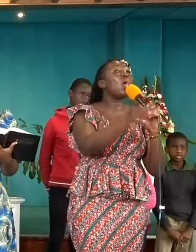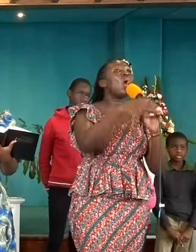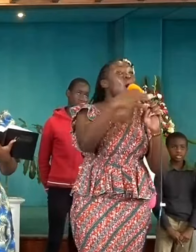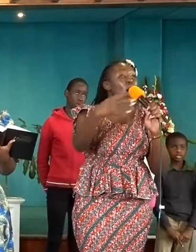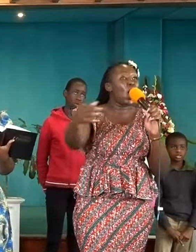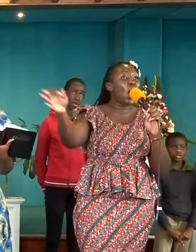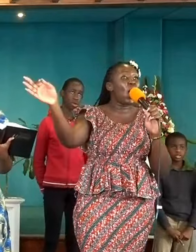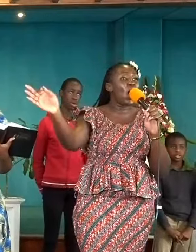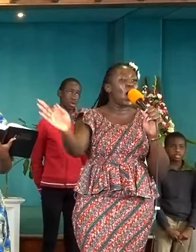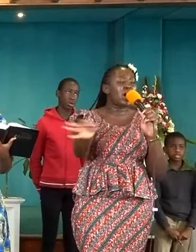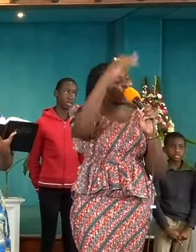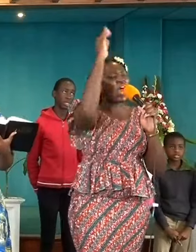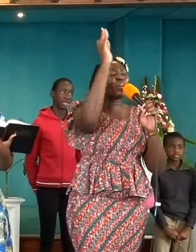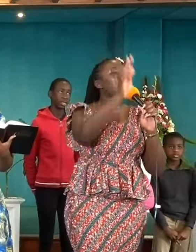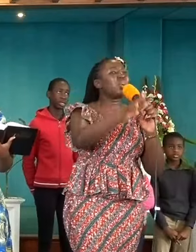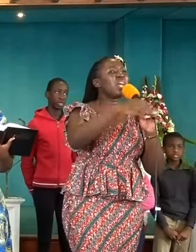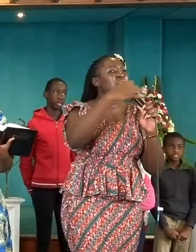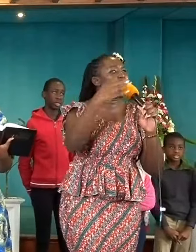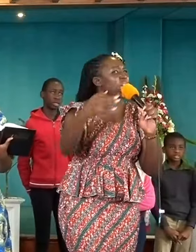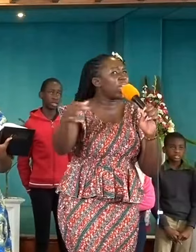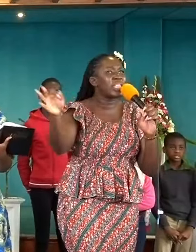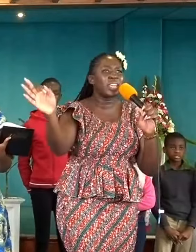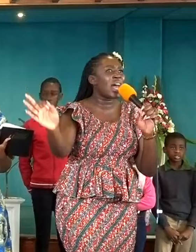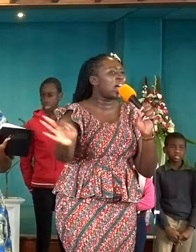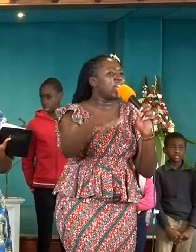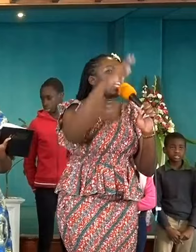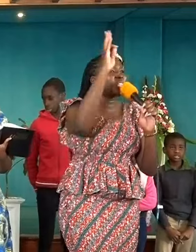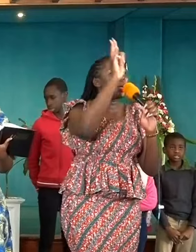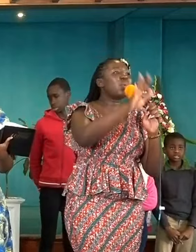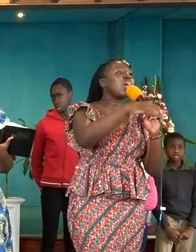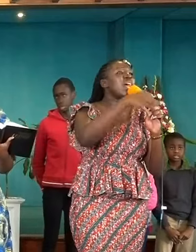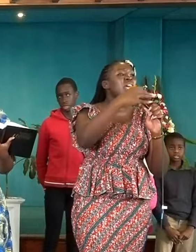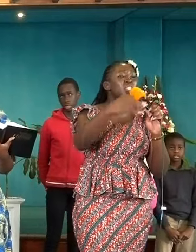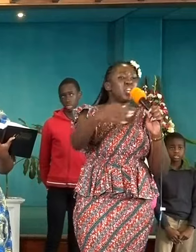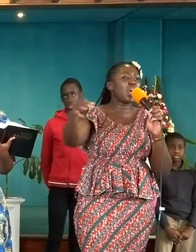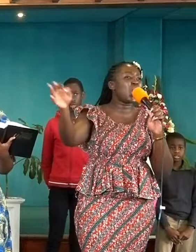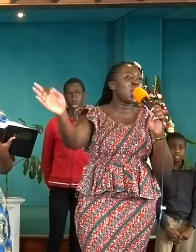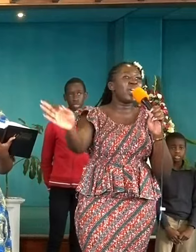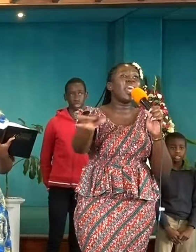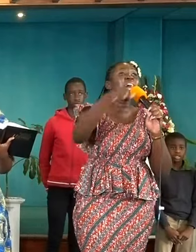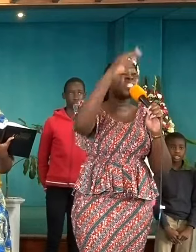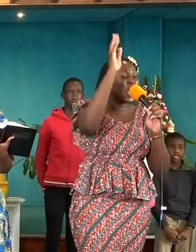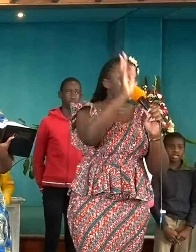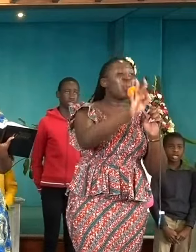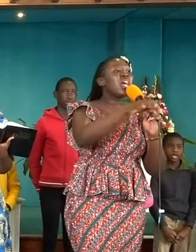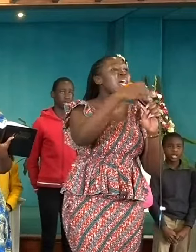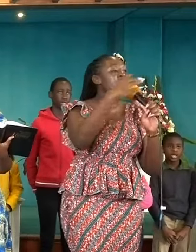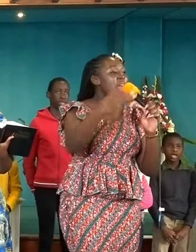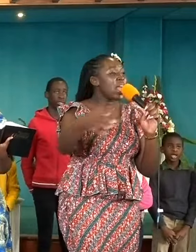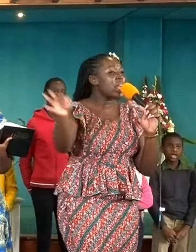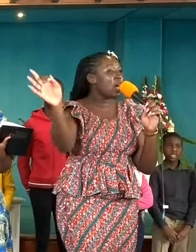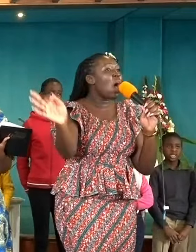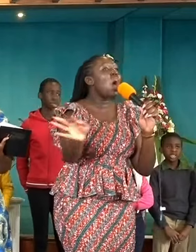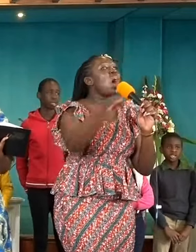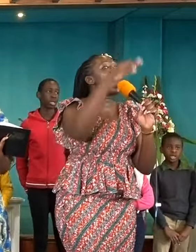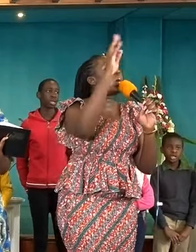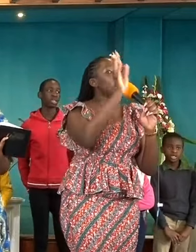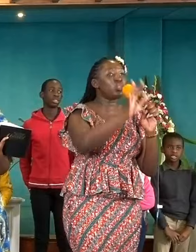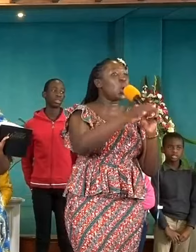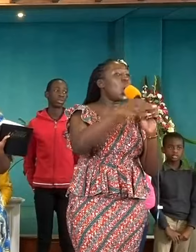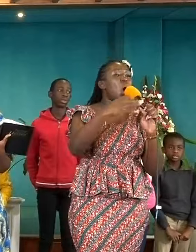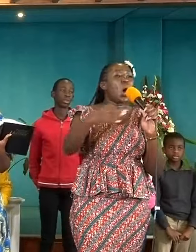infinite loss. Grace that is greater, yes, grace